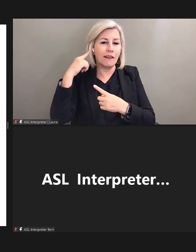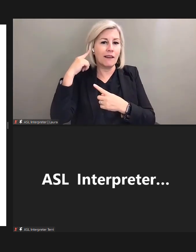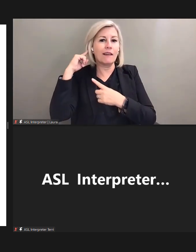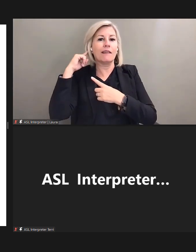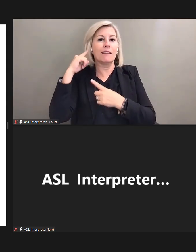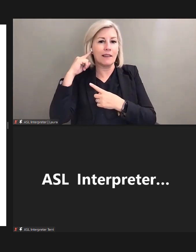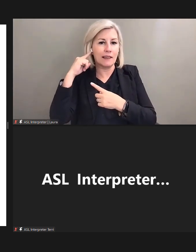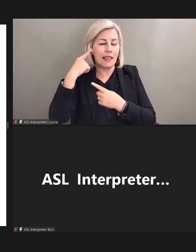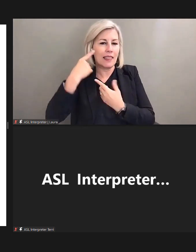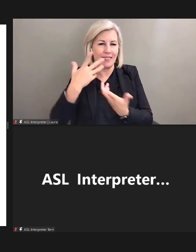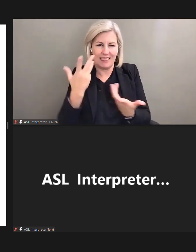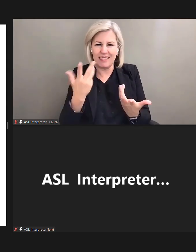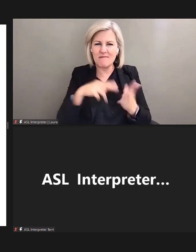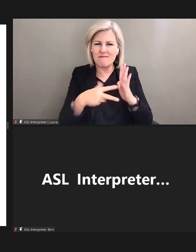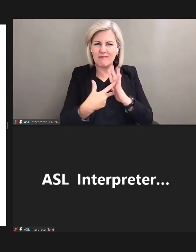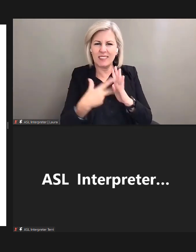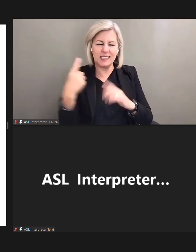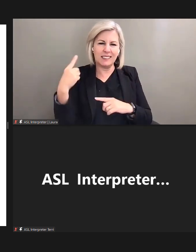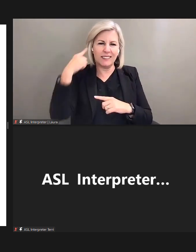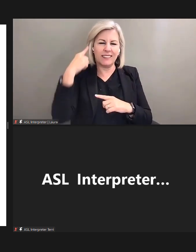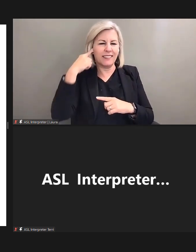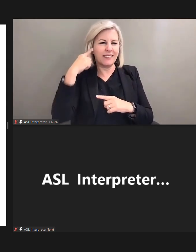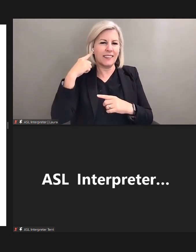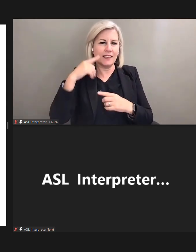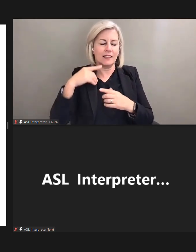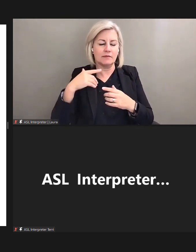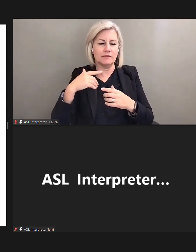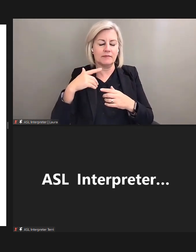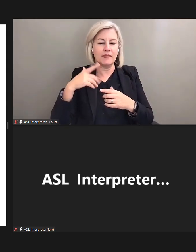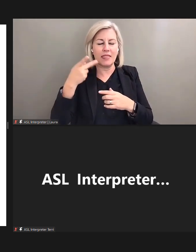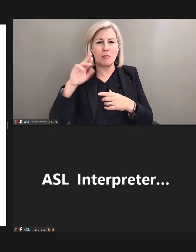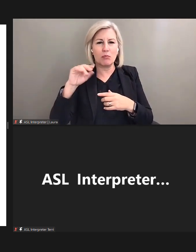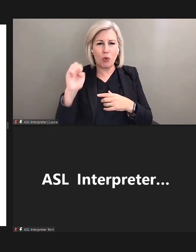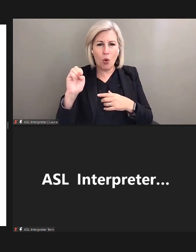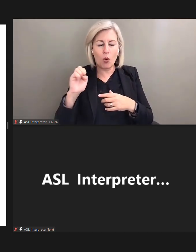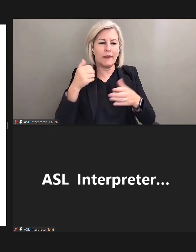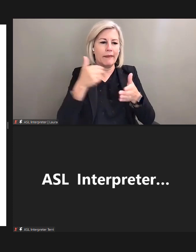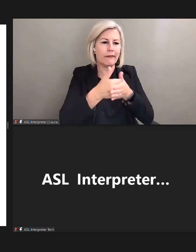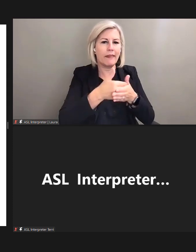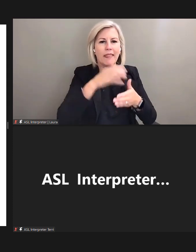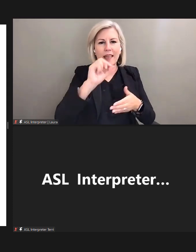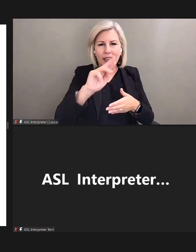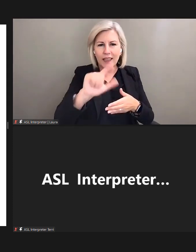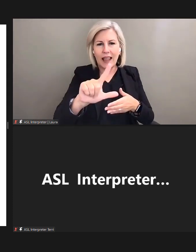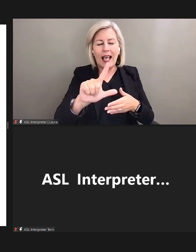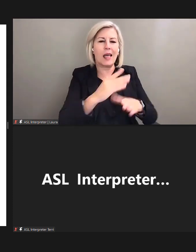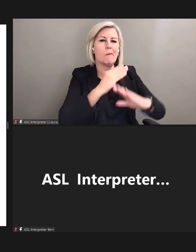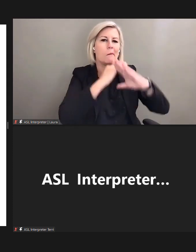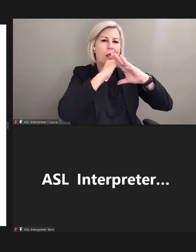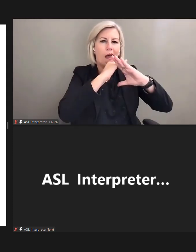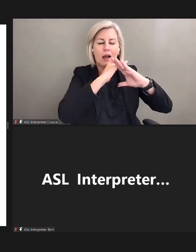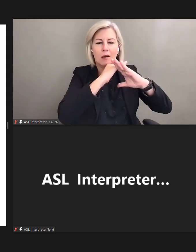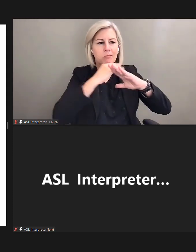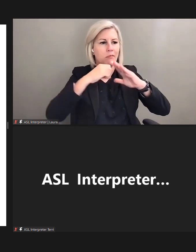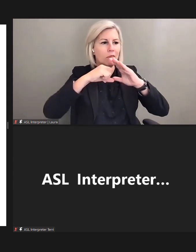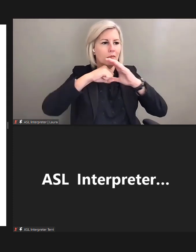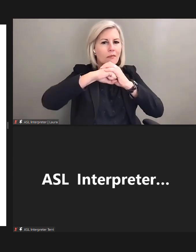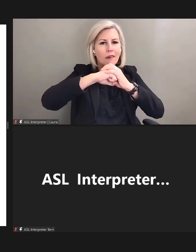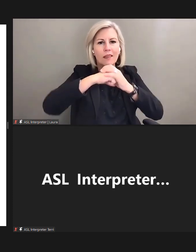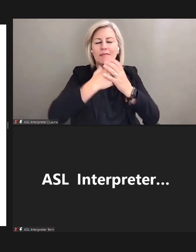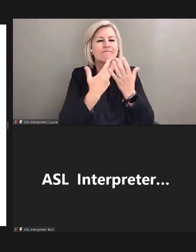they move, it can press that finger up against, or the probe up against ear canal and actually block it. And then we would